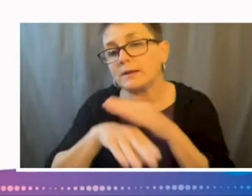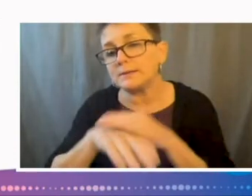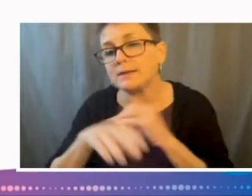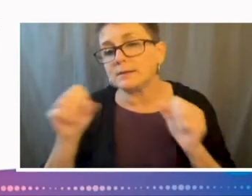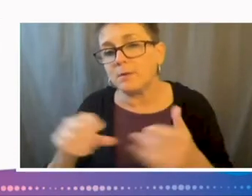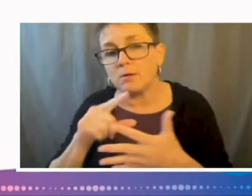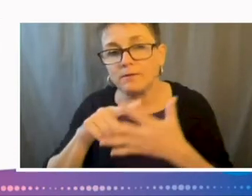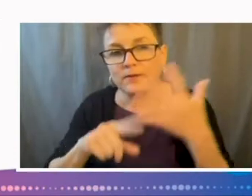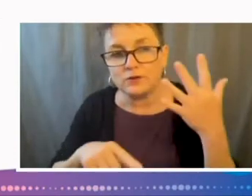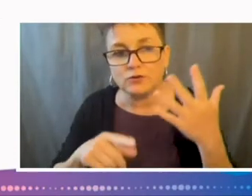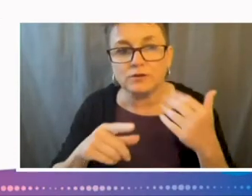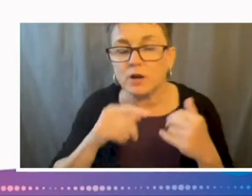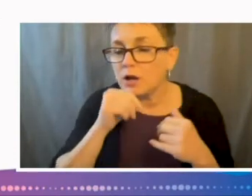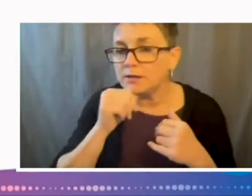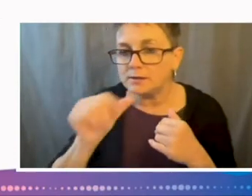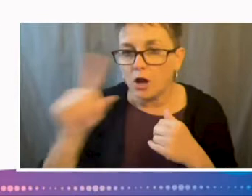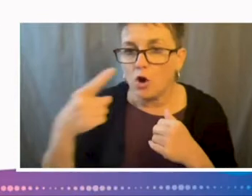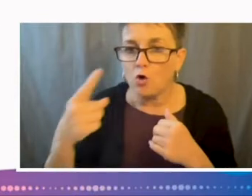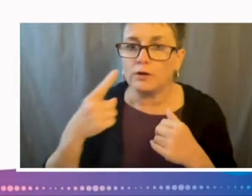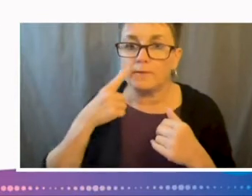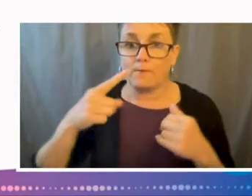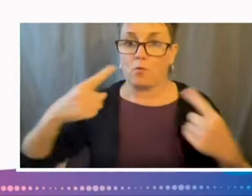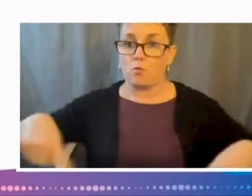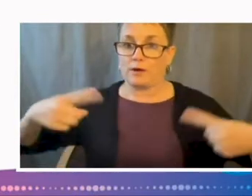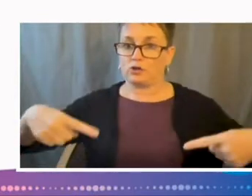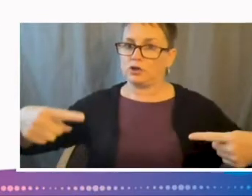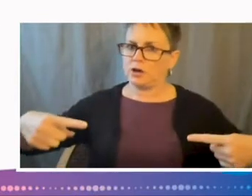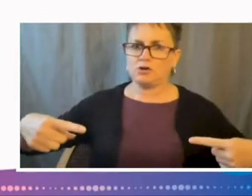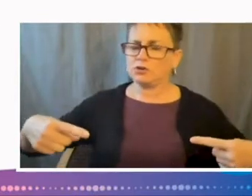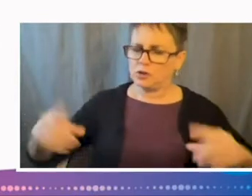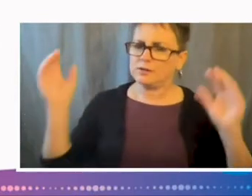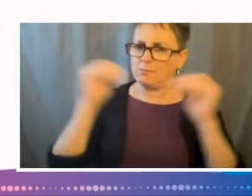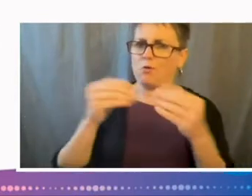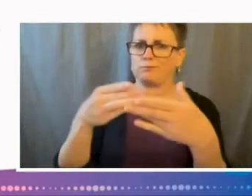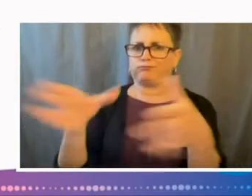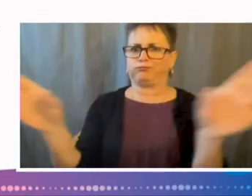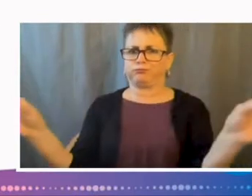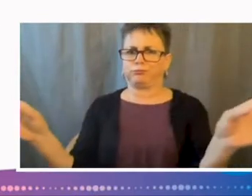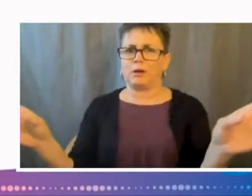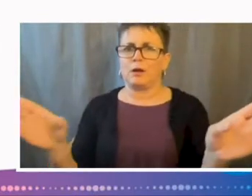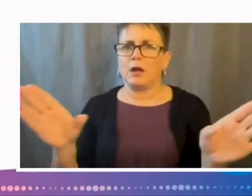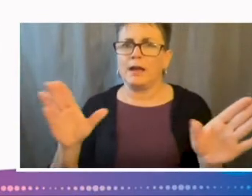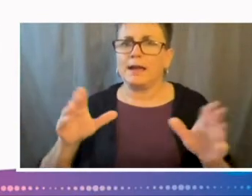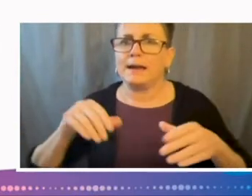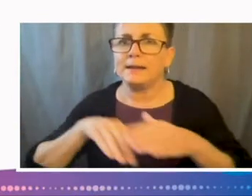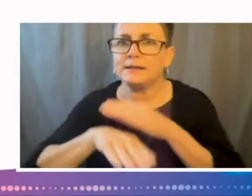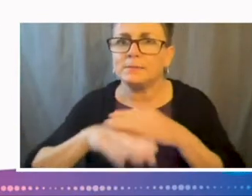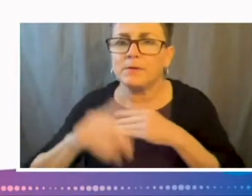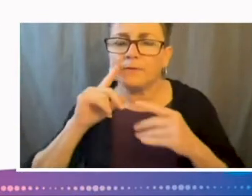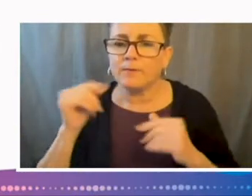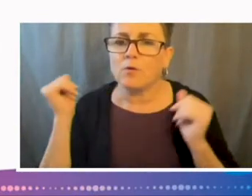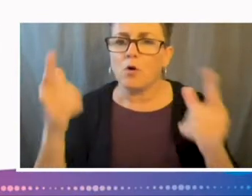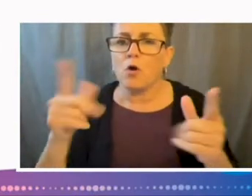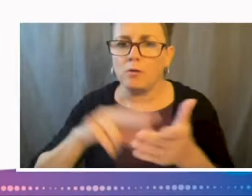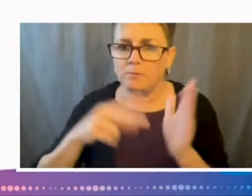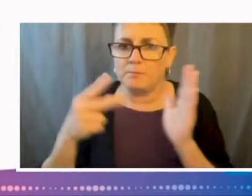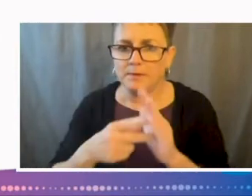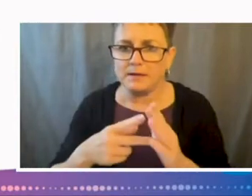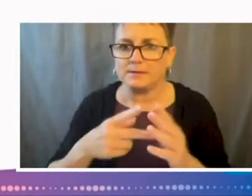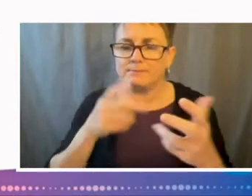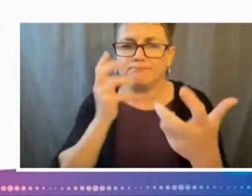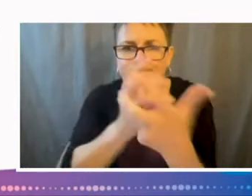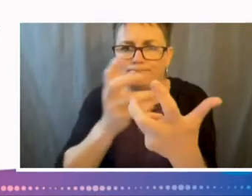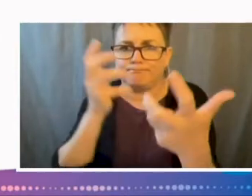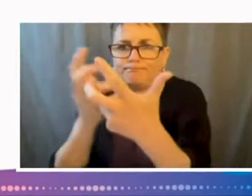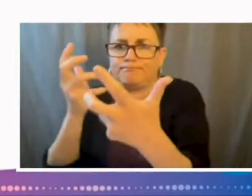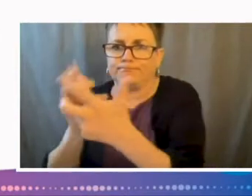don't just worry about wheelchair access, accessibility for all means, accommodating everybody and all their needs